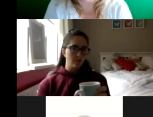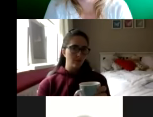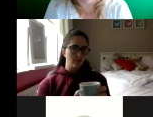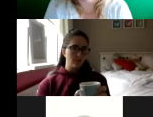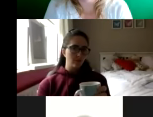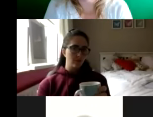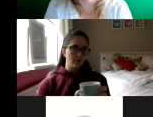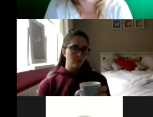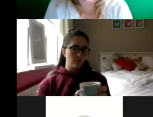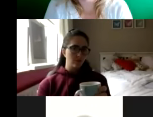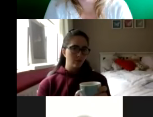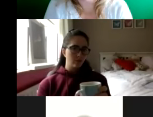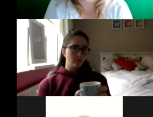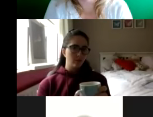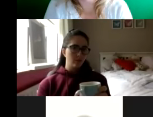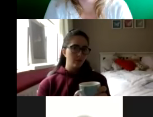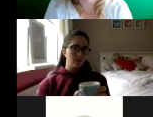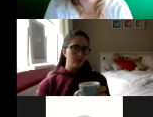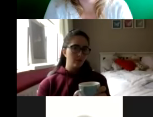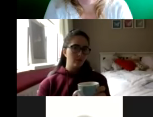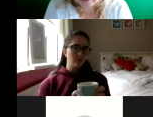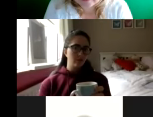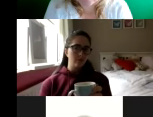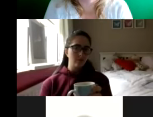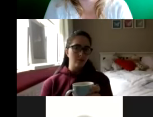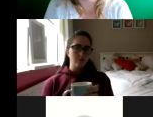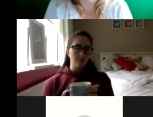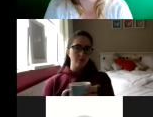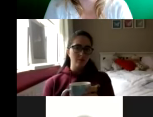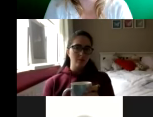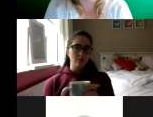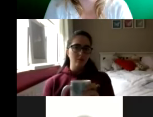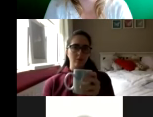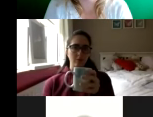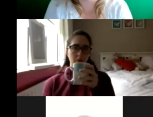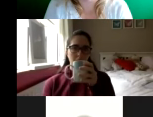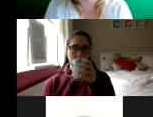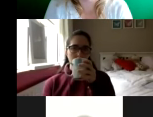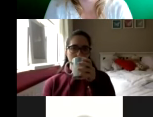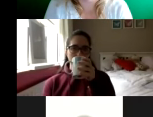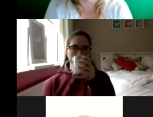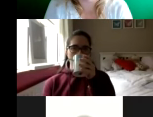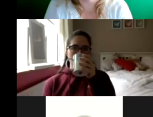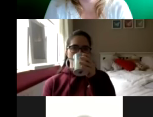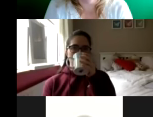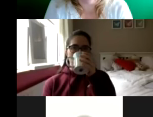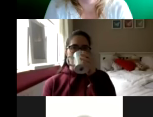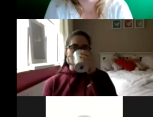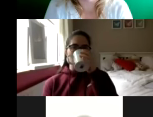and Rodman book that we've recommended. In there, if you look at the chapter on discourse, you'll find